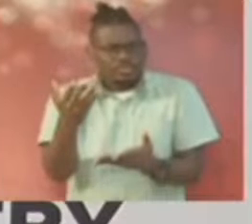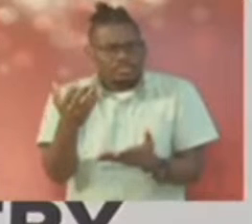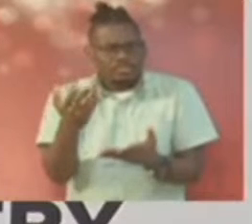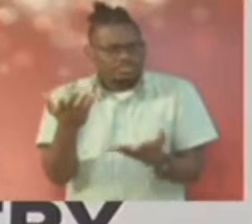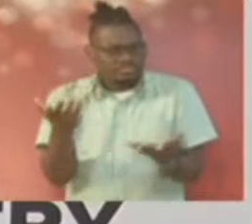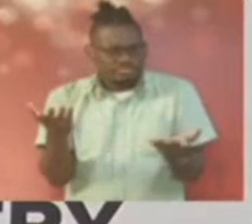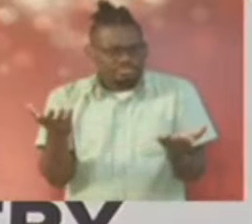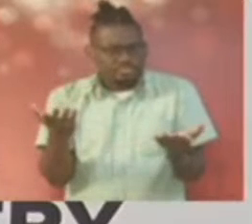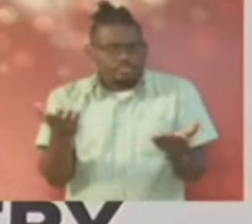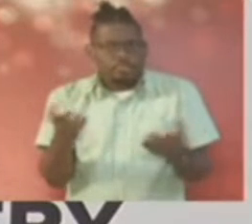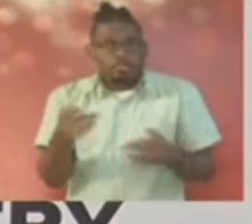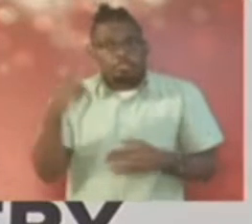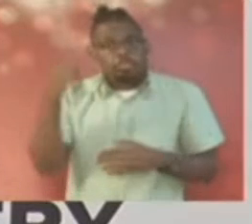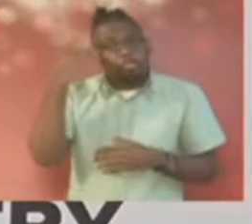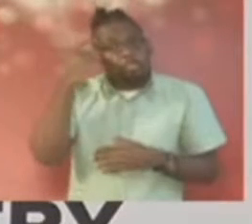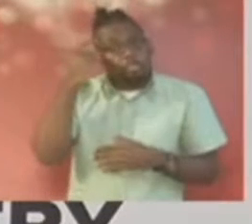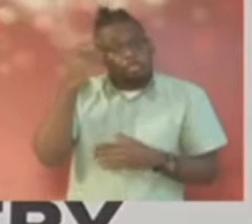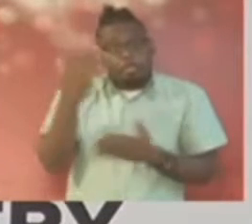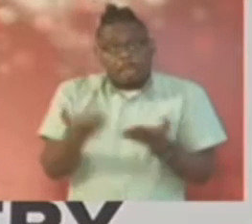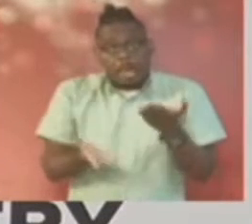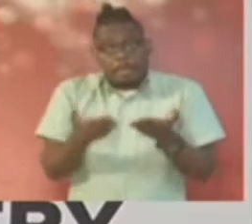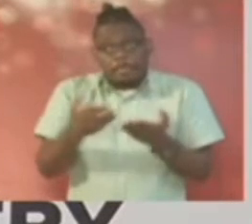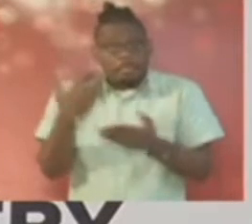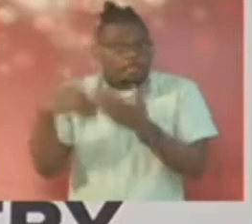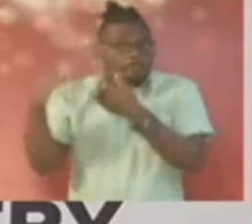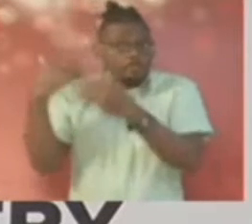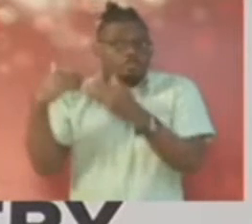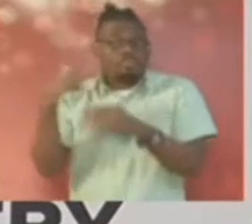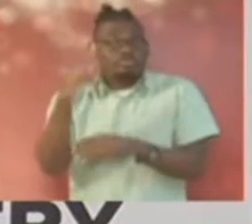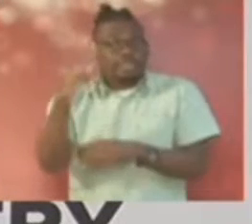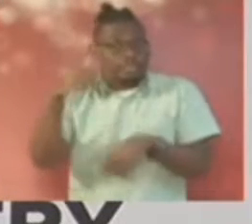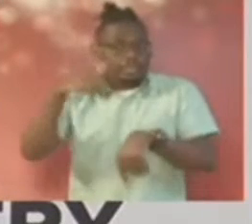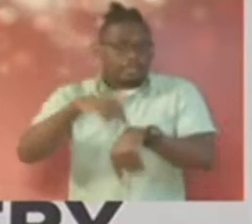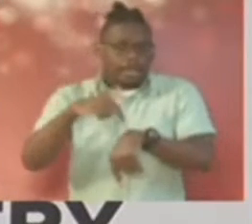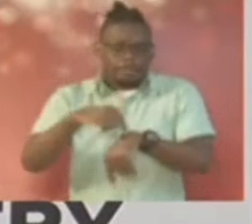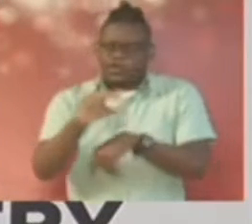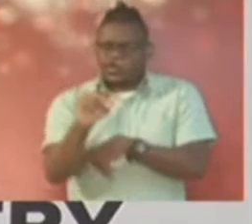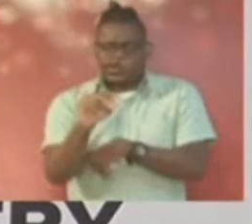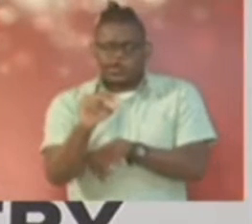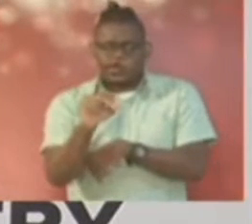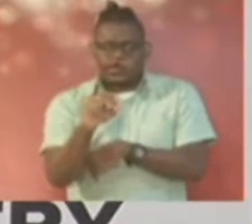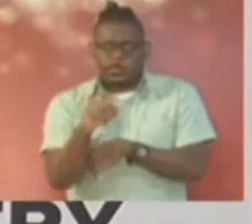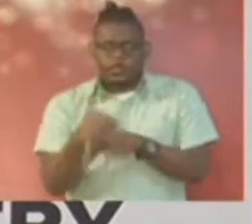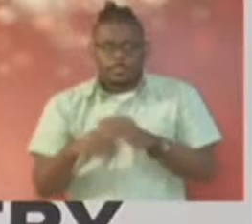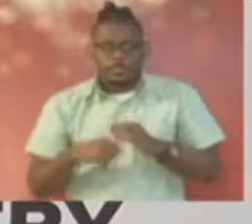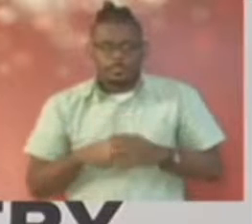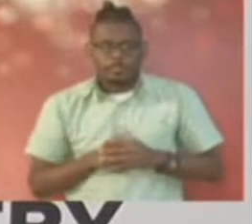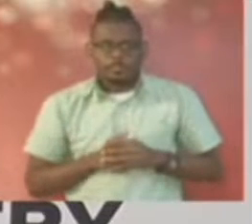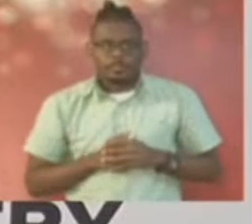times a day with regards to a press release in terms of real-time data to the press.